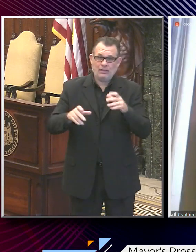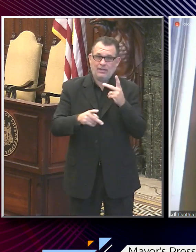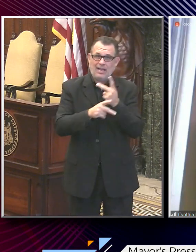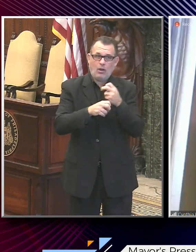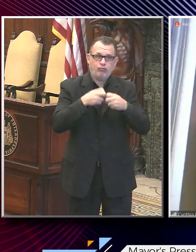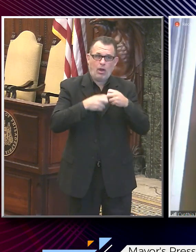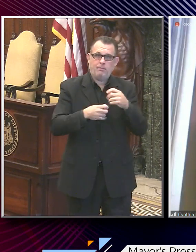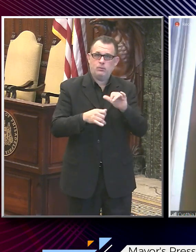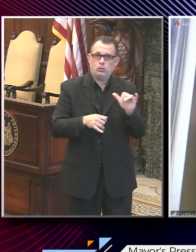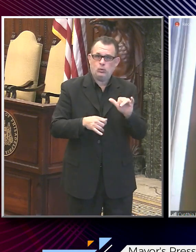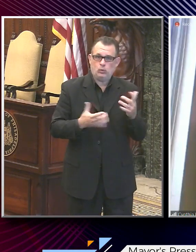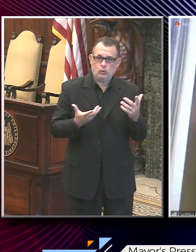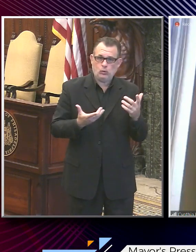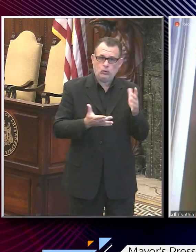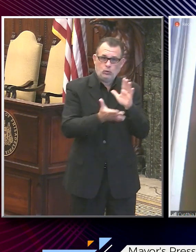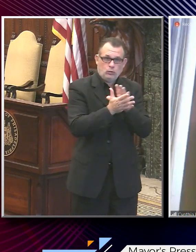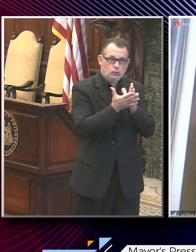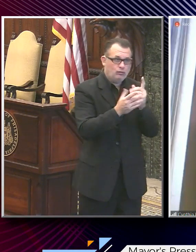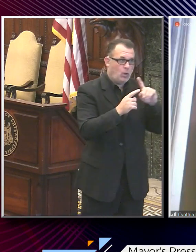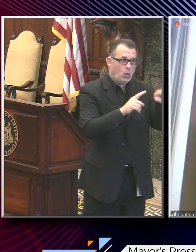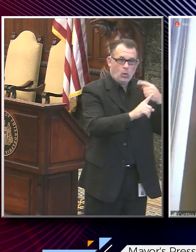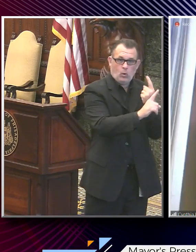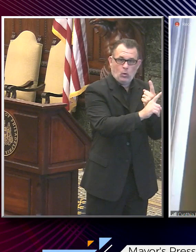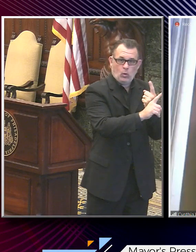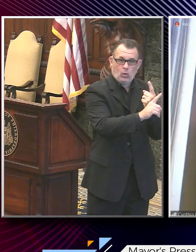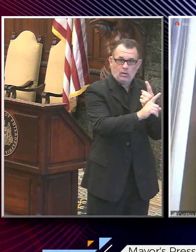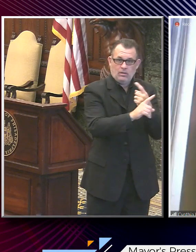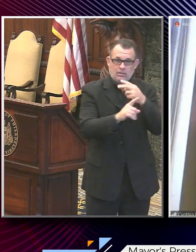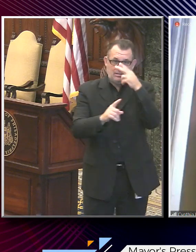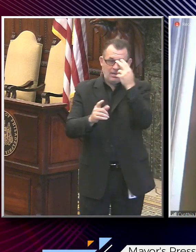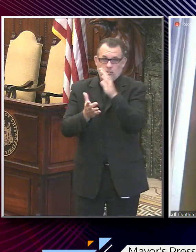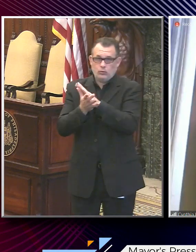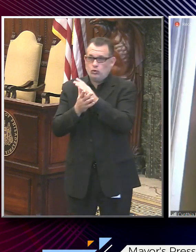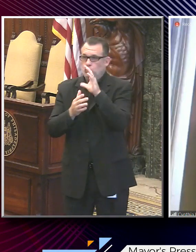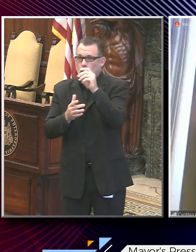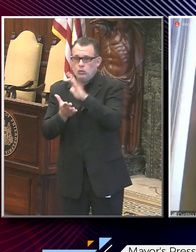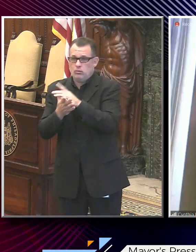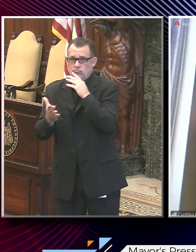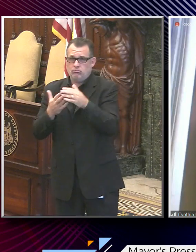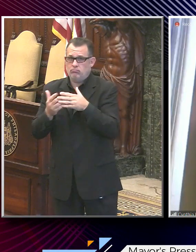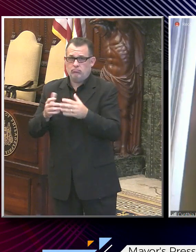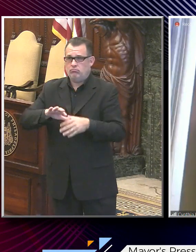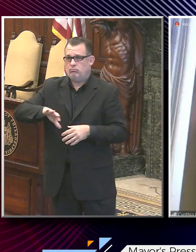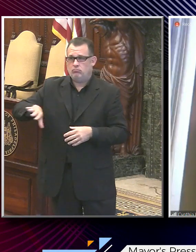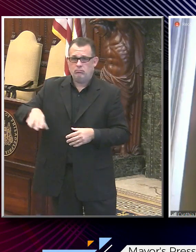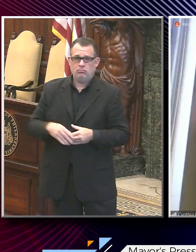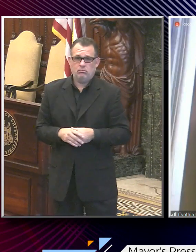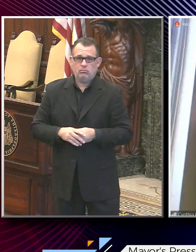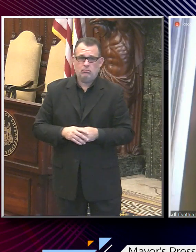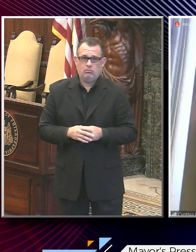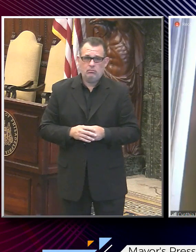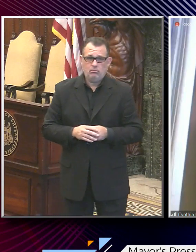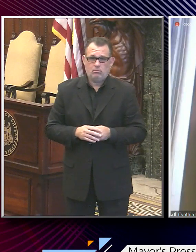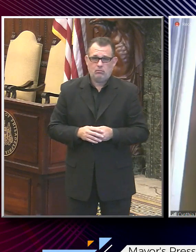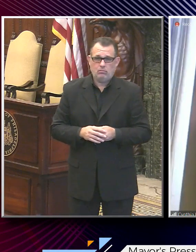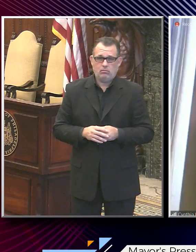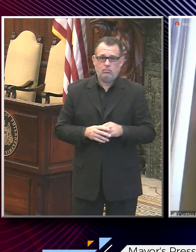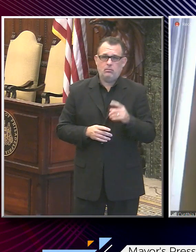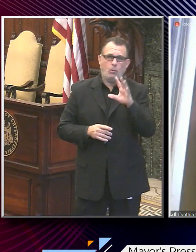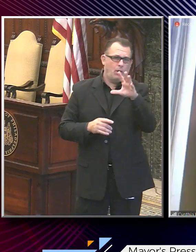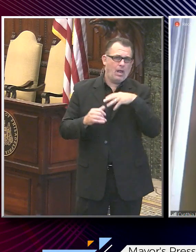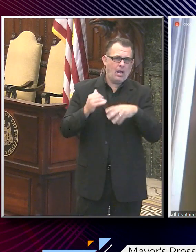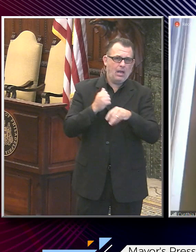not be determinate that it has to be district, charter, or parochial school. And I just want to add that